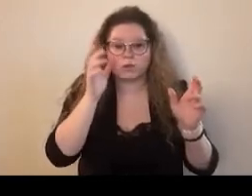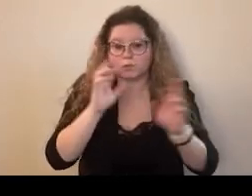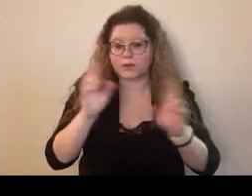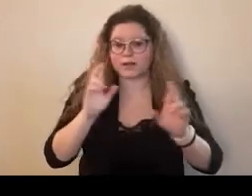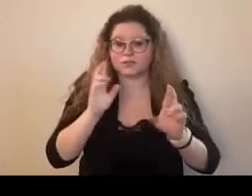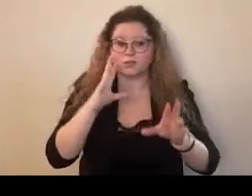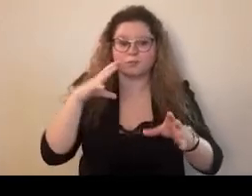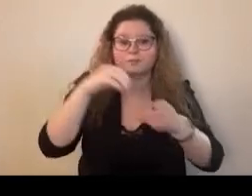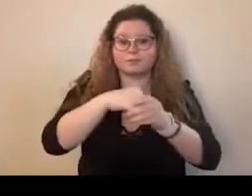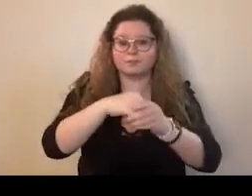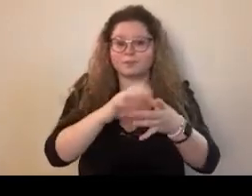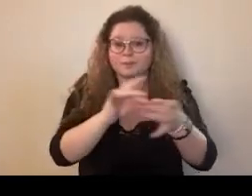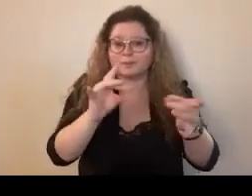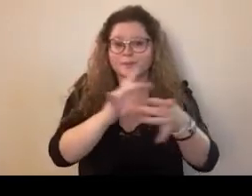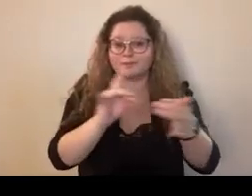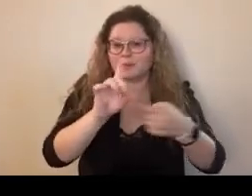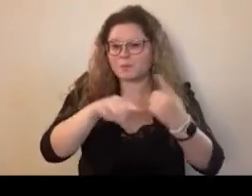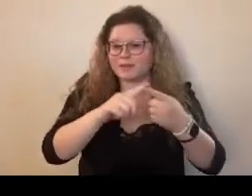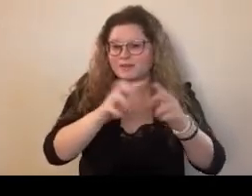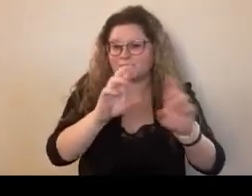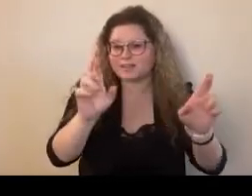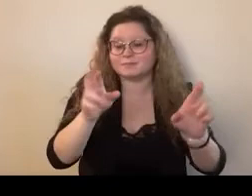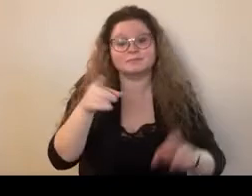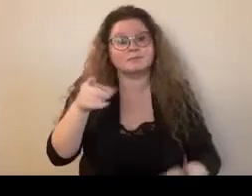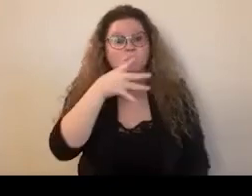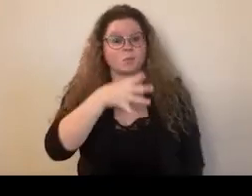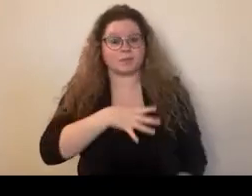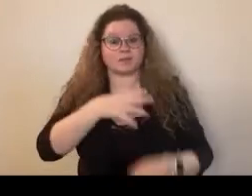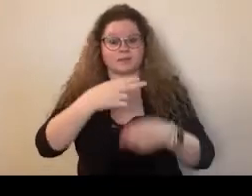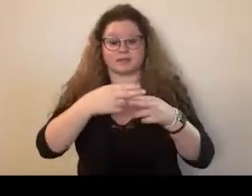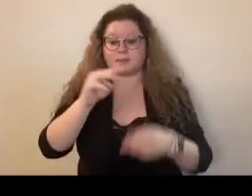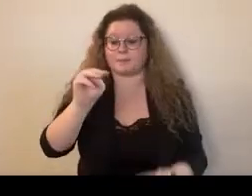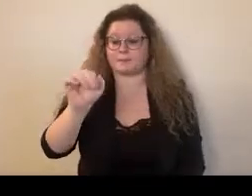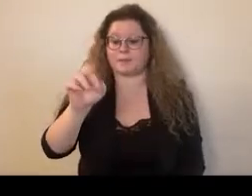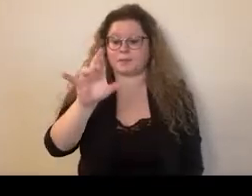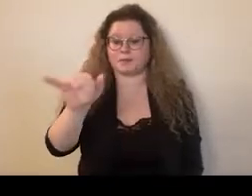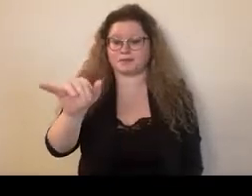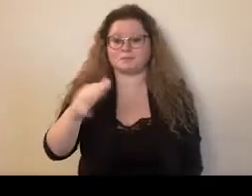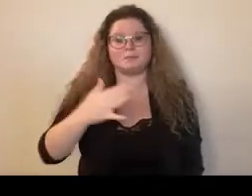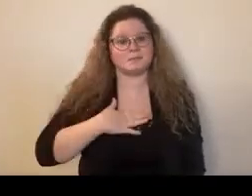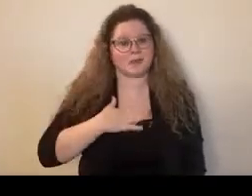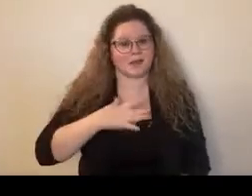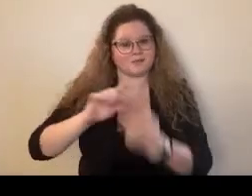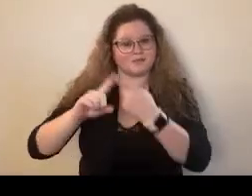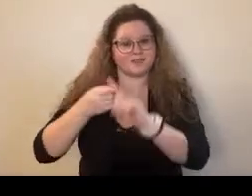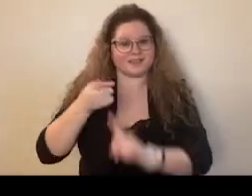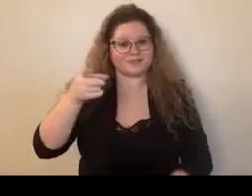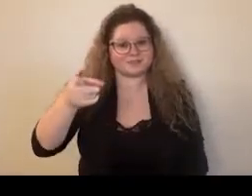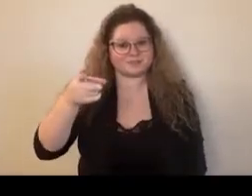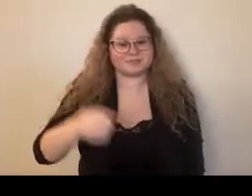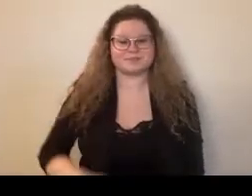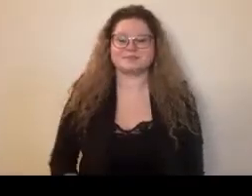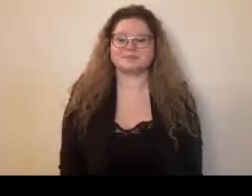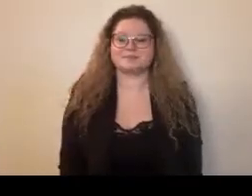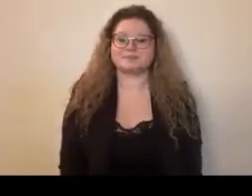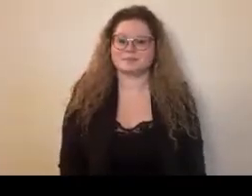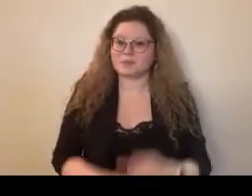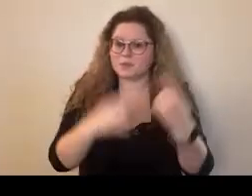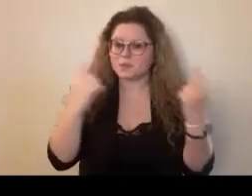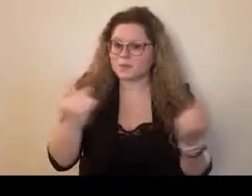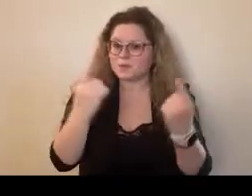appropriate. This lady is called Mary, and she became one of my fast friends. Always willing to